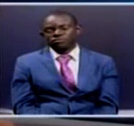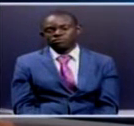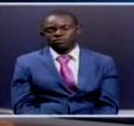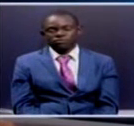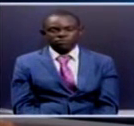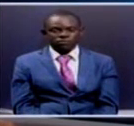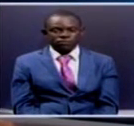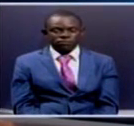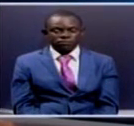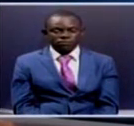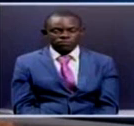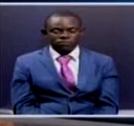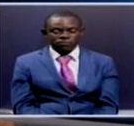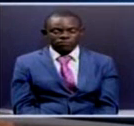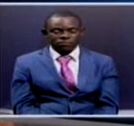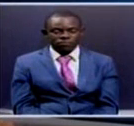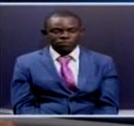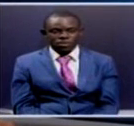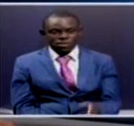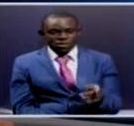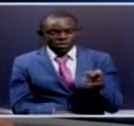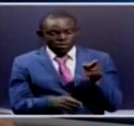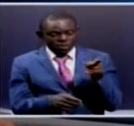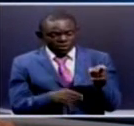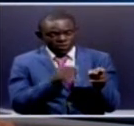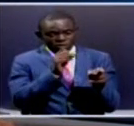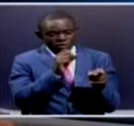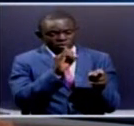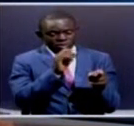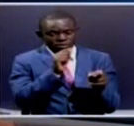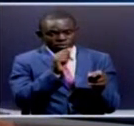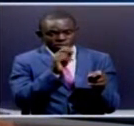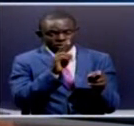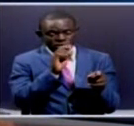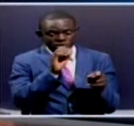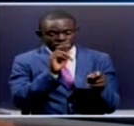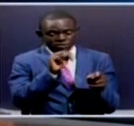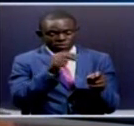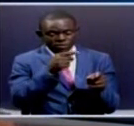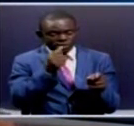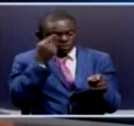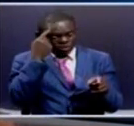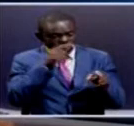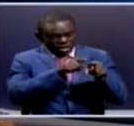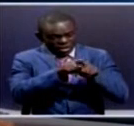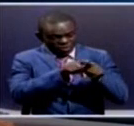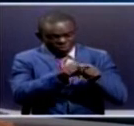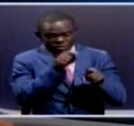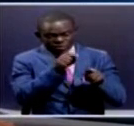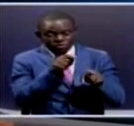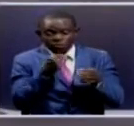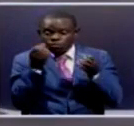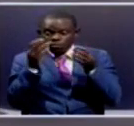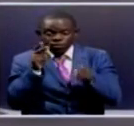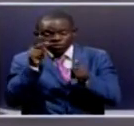not a very popular document. I mean, few people on the streets know what is contained in the Siavonga resolution. No, that's why that's the basis now